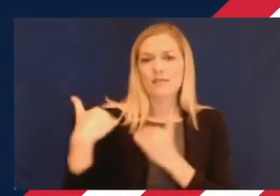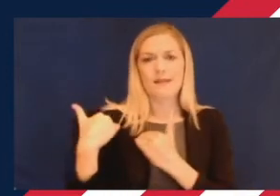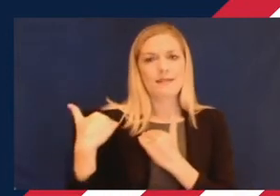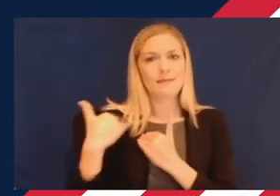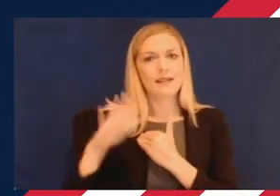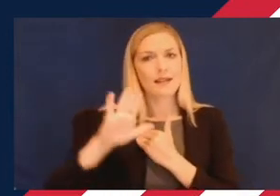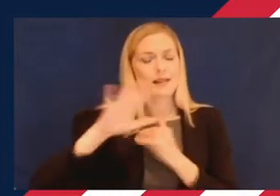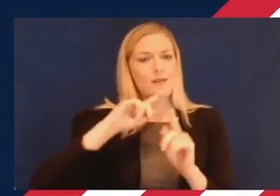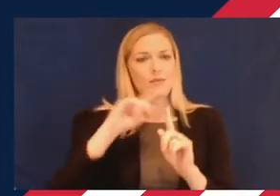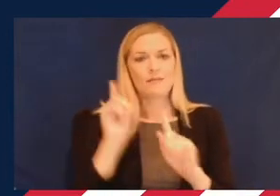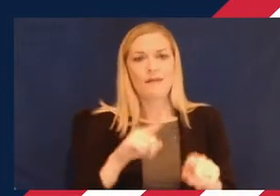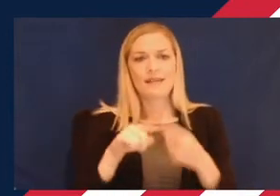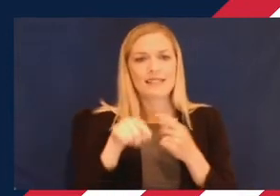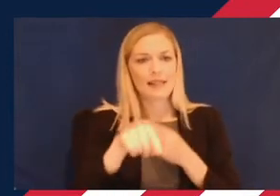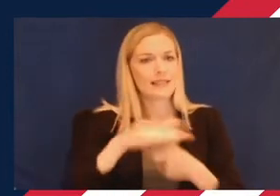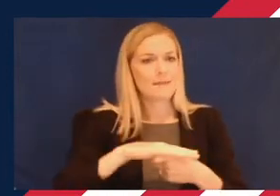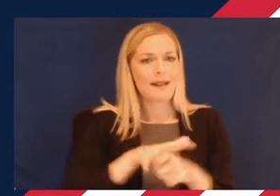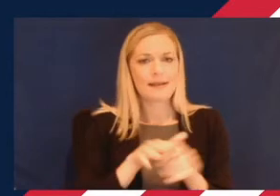that we,